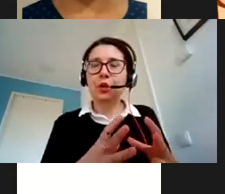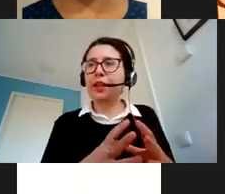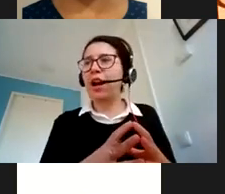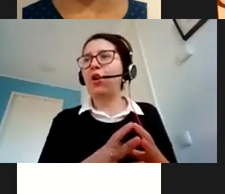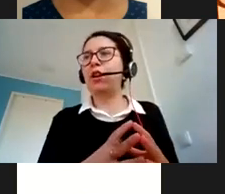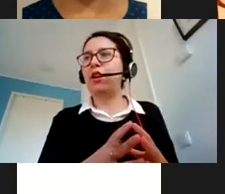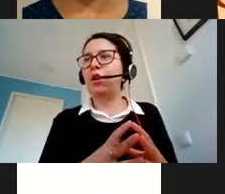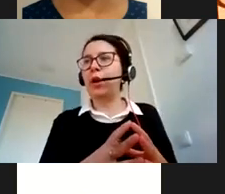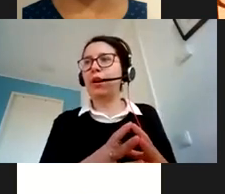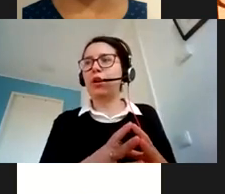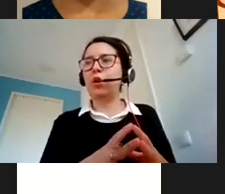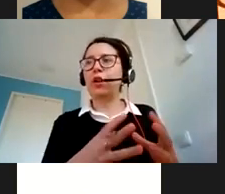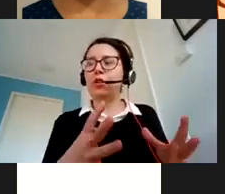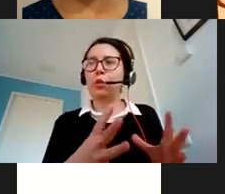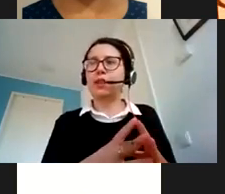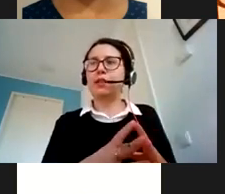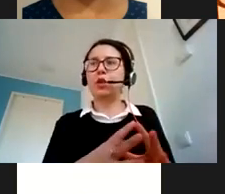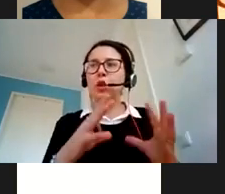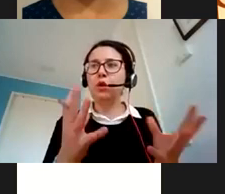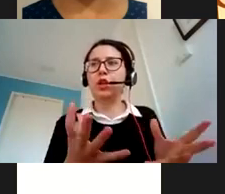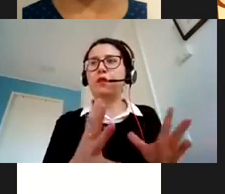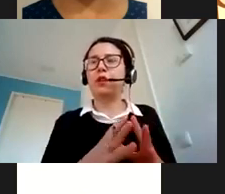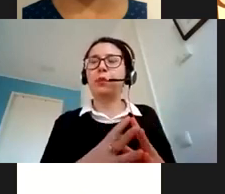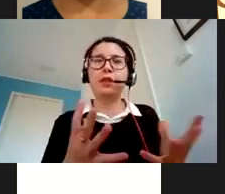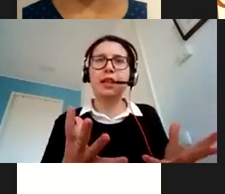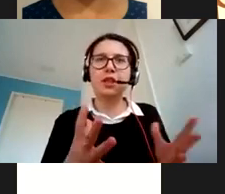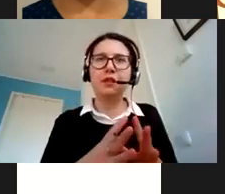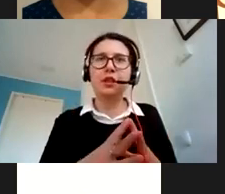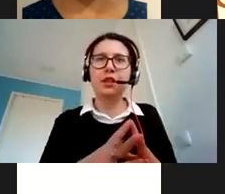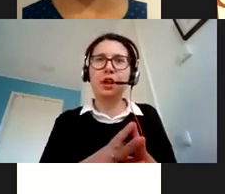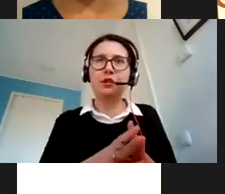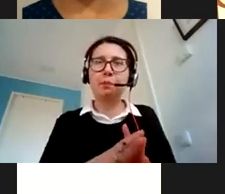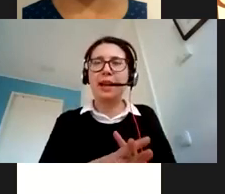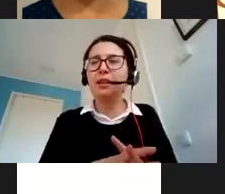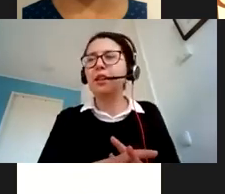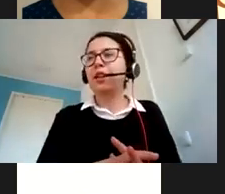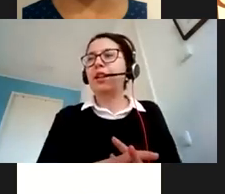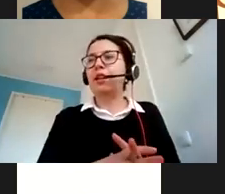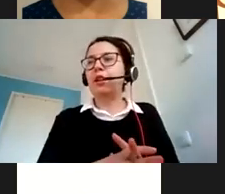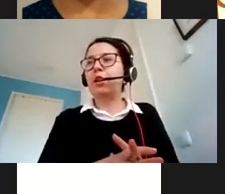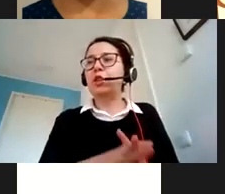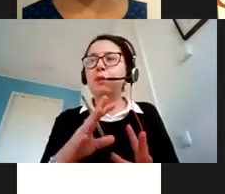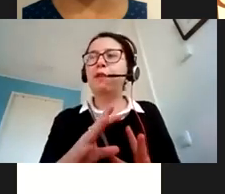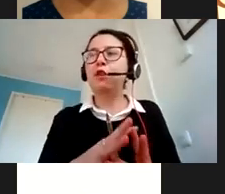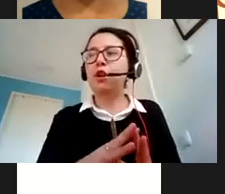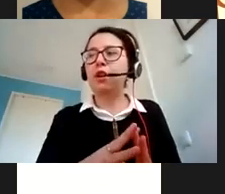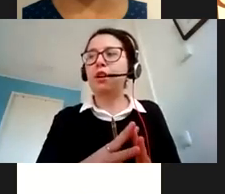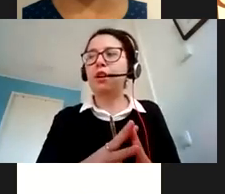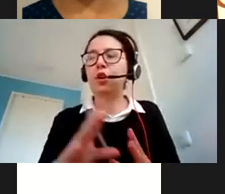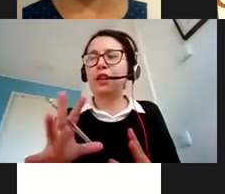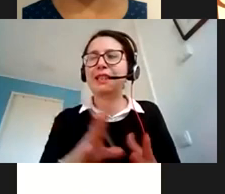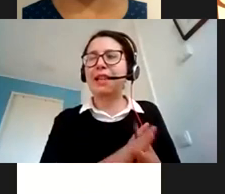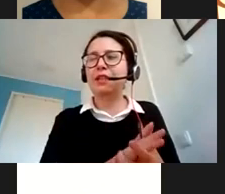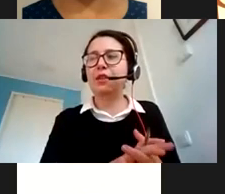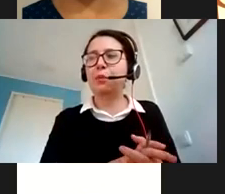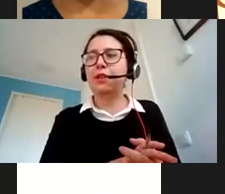So now we are going towards the conclusion of the presentations of the panel. Just before